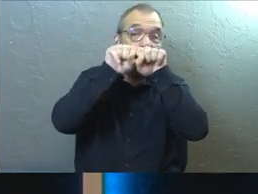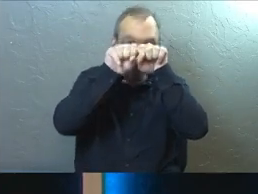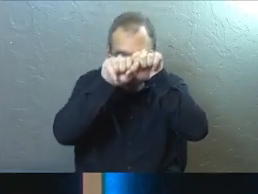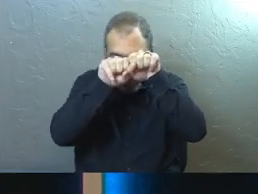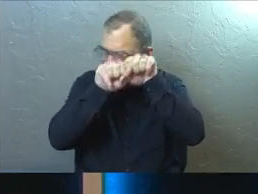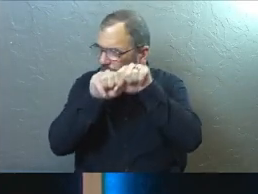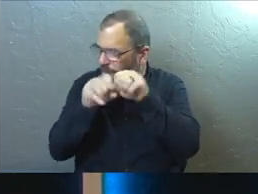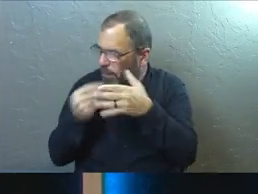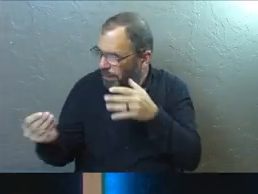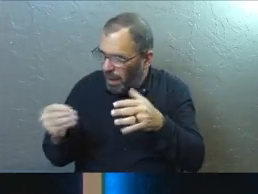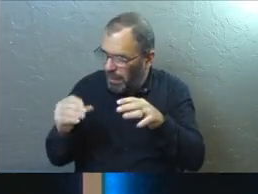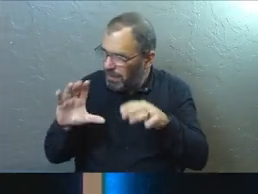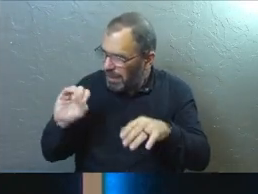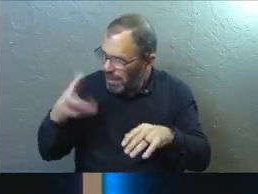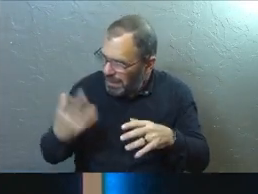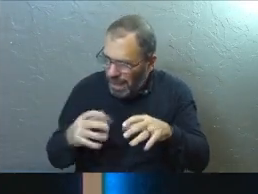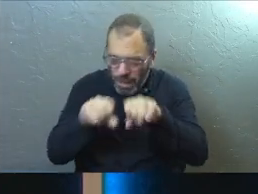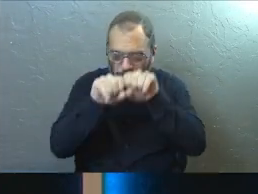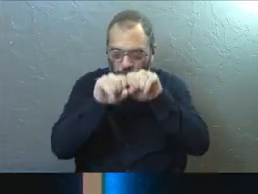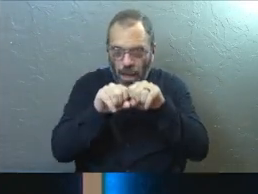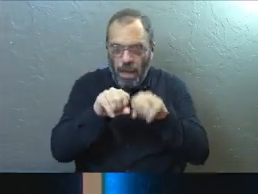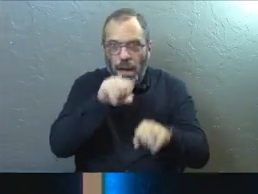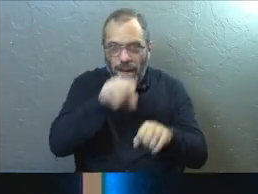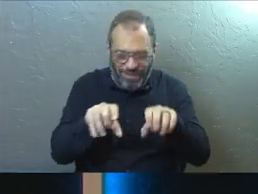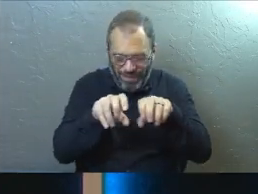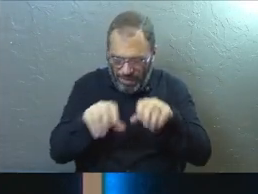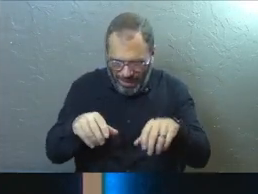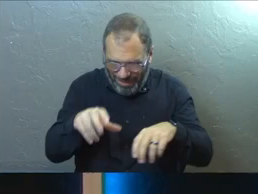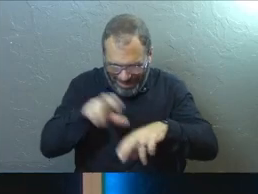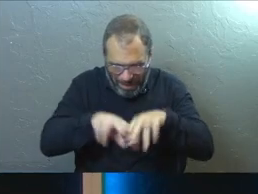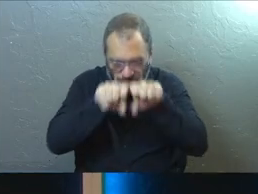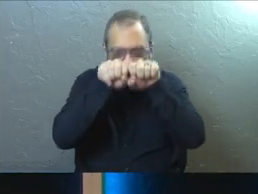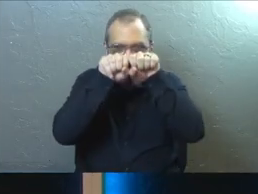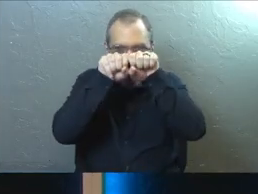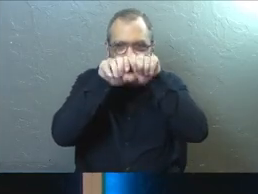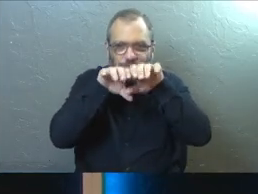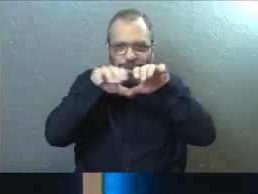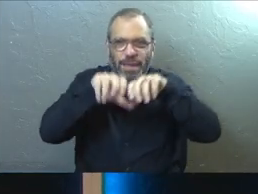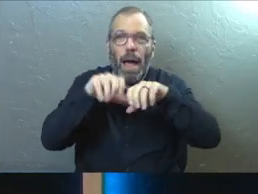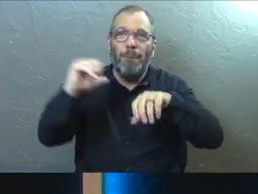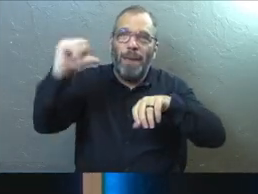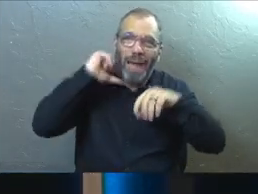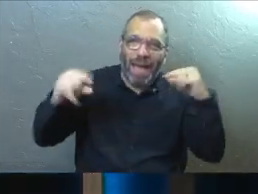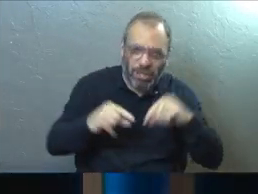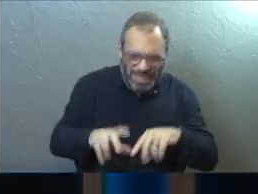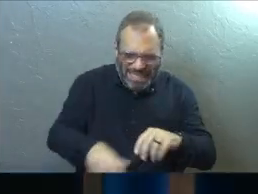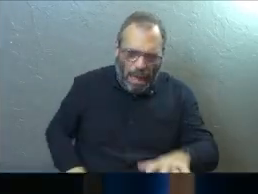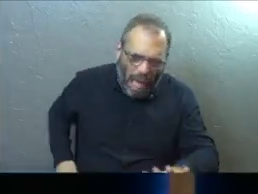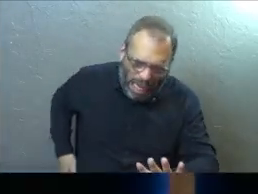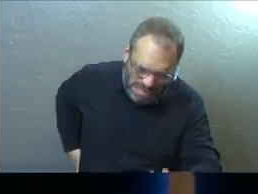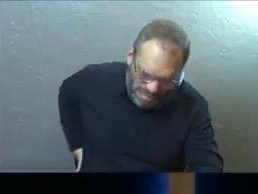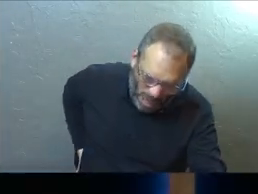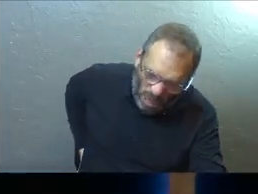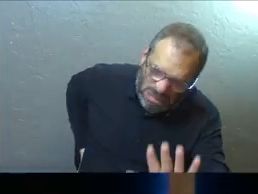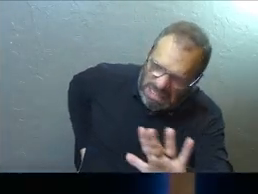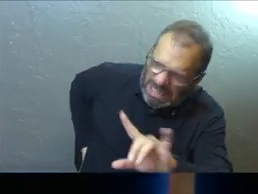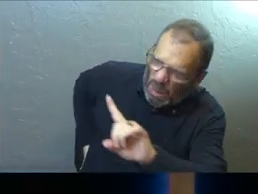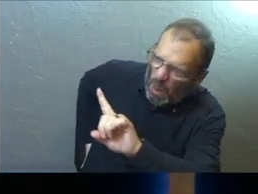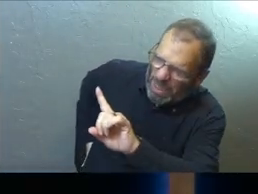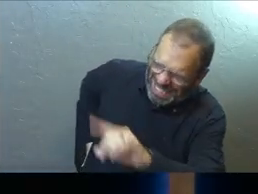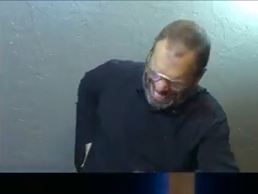we just spent money on it and we're like, dude, we love it. You know what I mean? Like, I love that my back hurts when I get out of it. That's